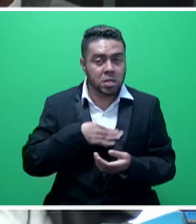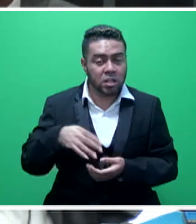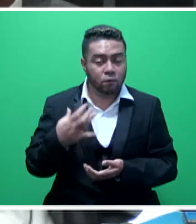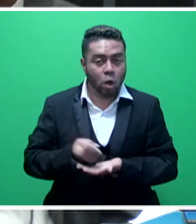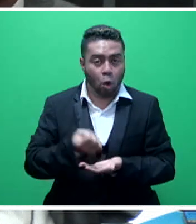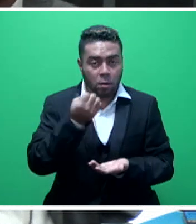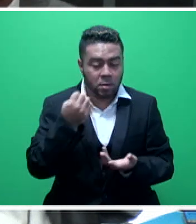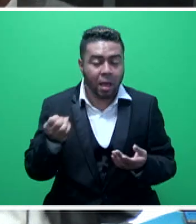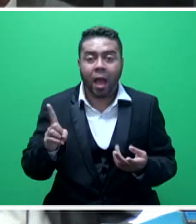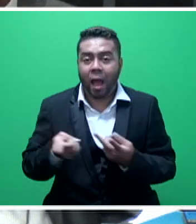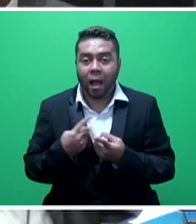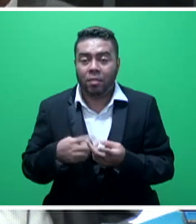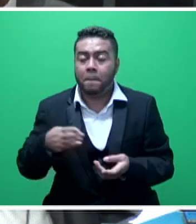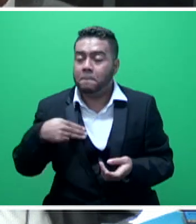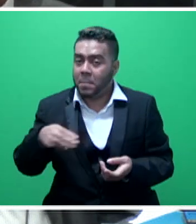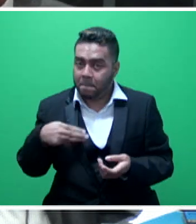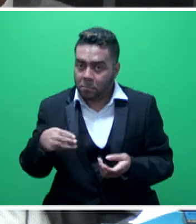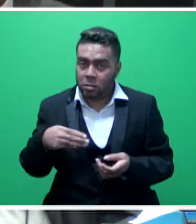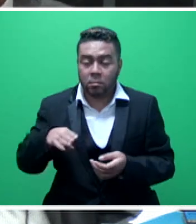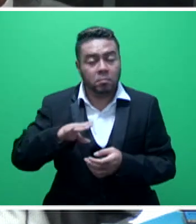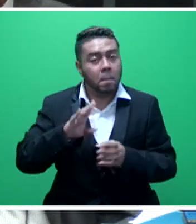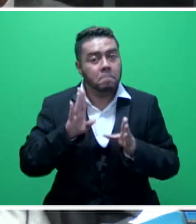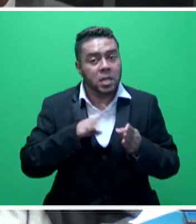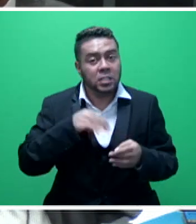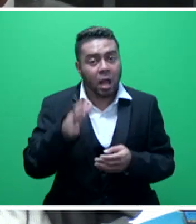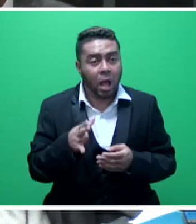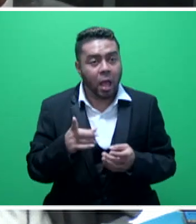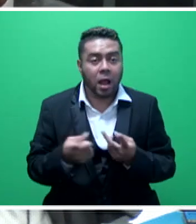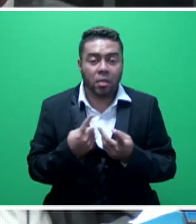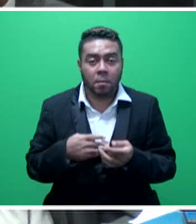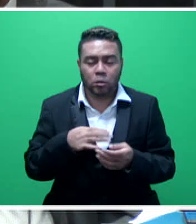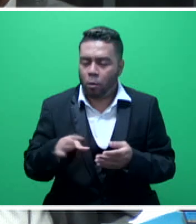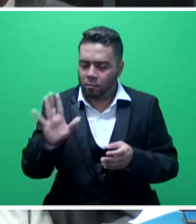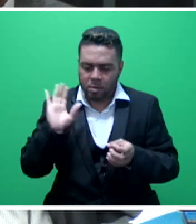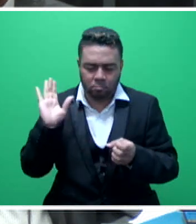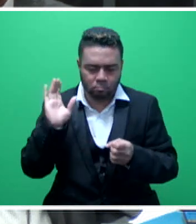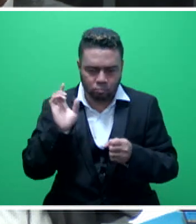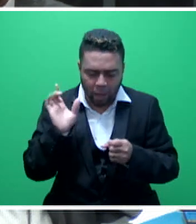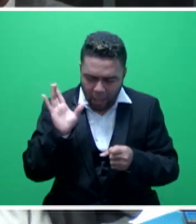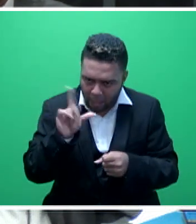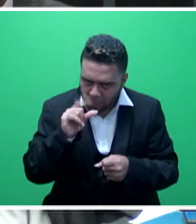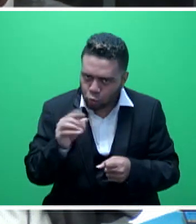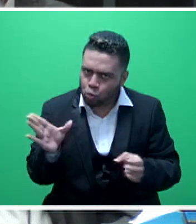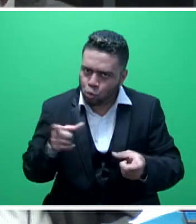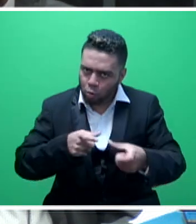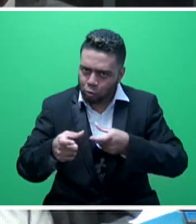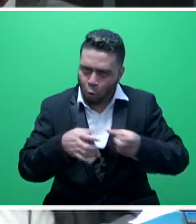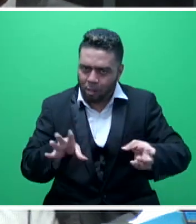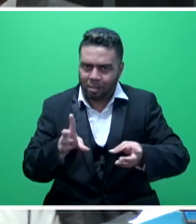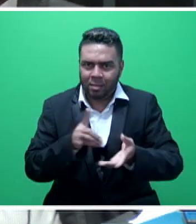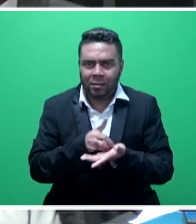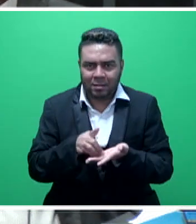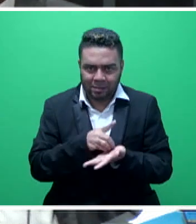the members of Cabinet, Assistant Minister, and the caucus. We've been able to effectively tackle the disease when it reaches our shores, again